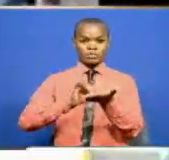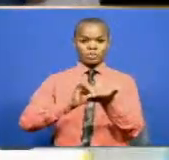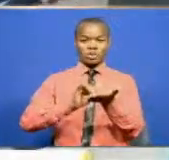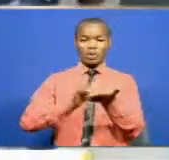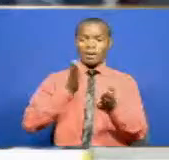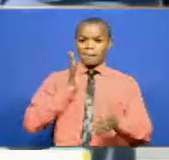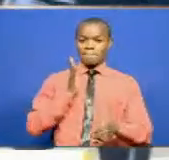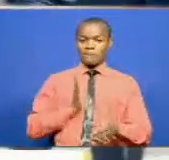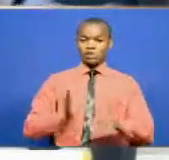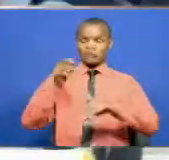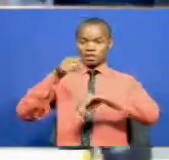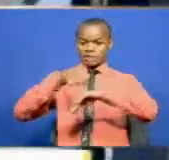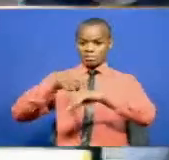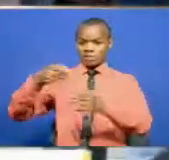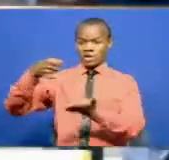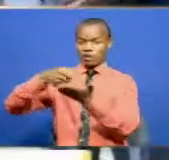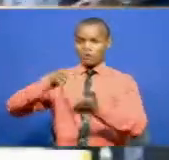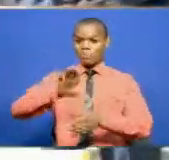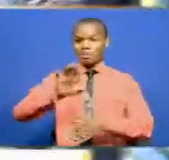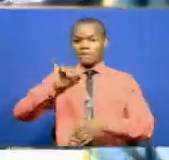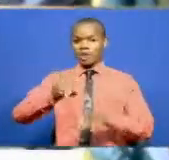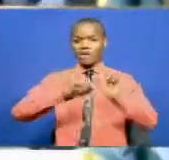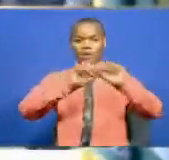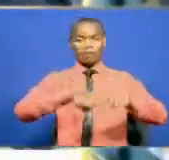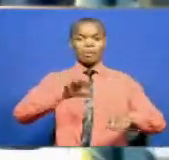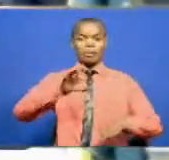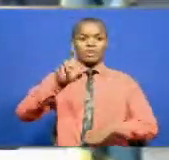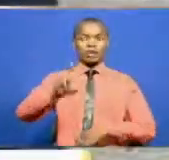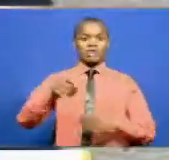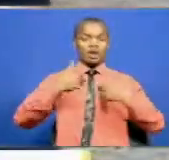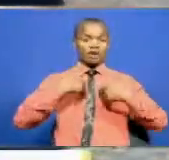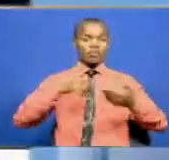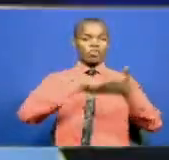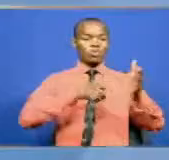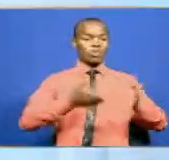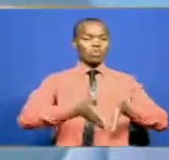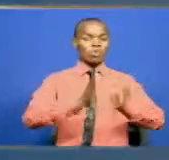in BBI to give the executive an edge.